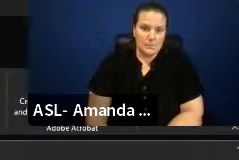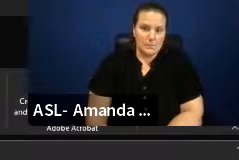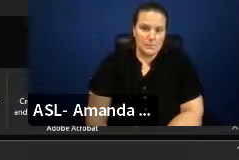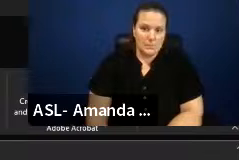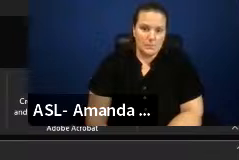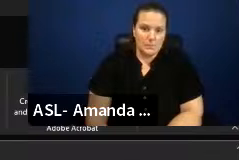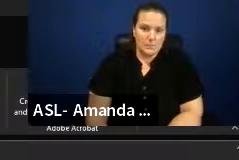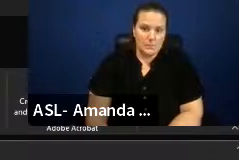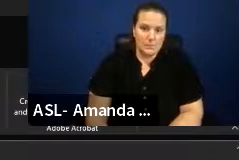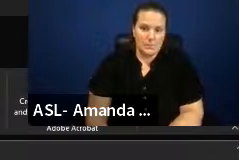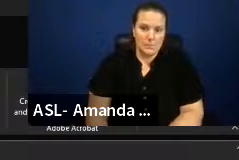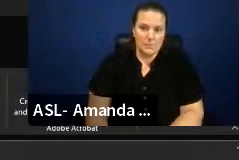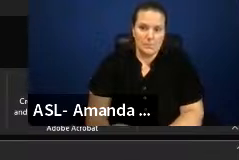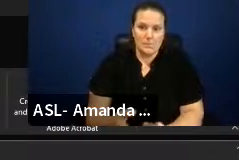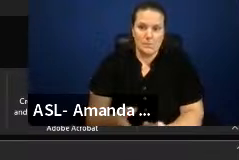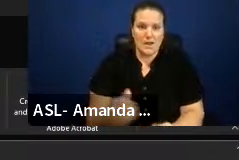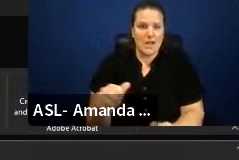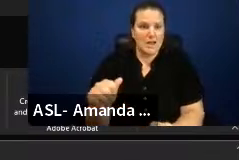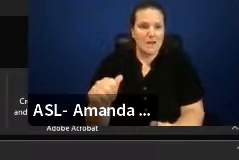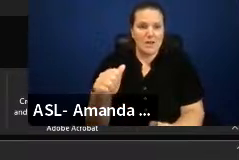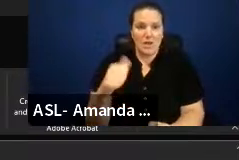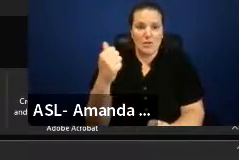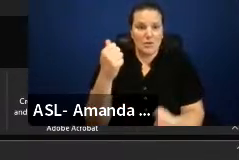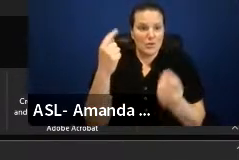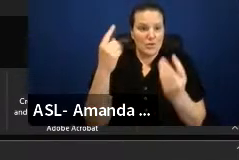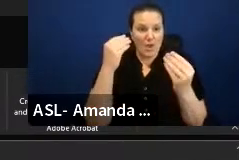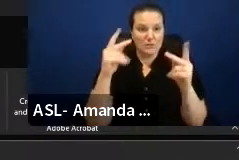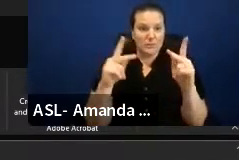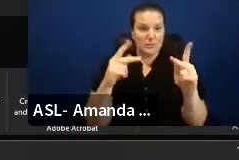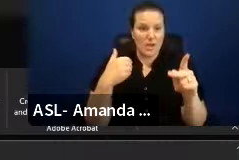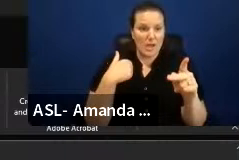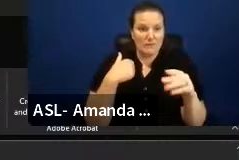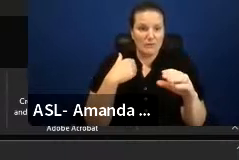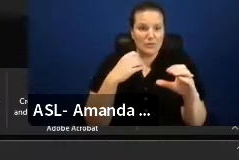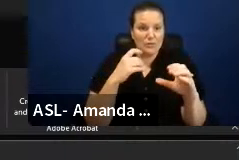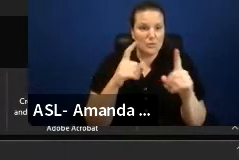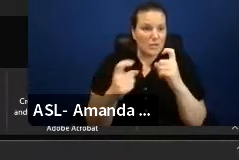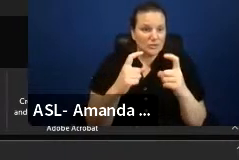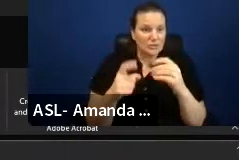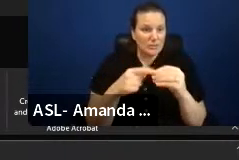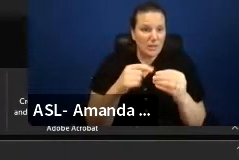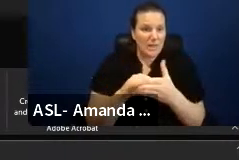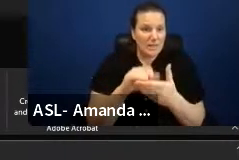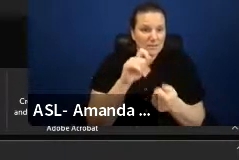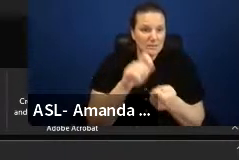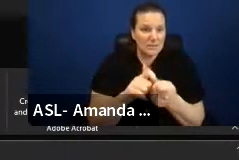Any other thoughts that folks have or questions on this particular one?